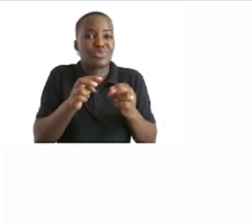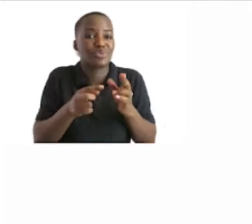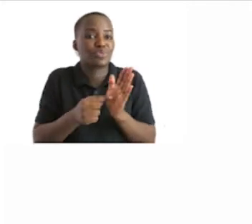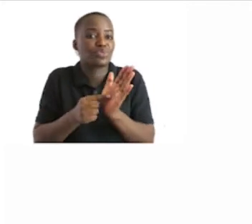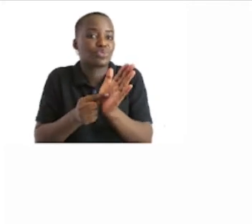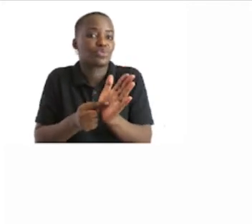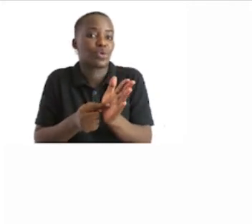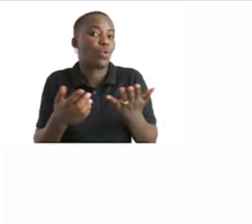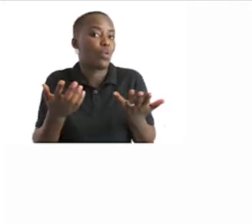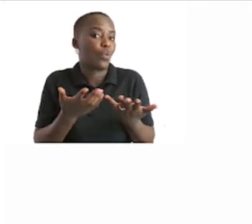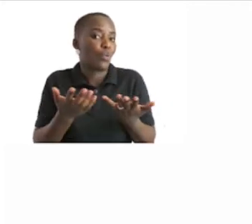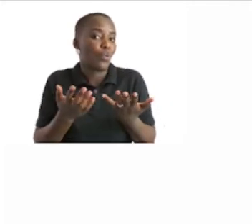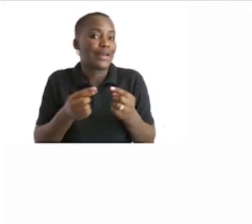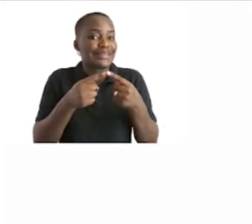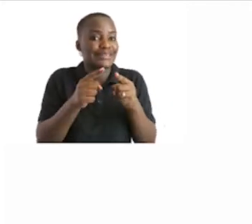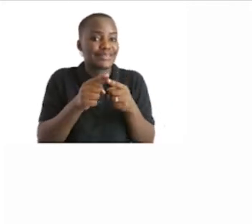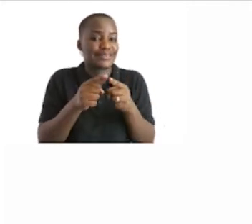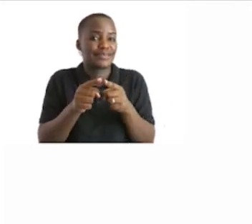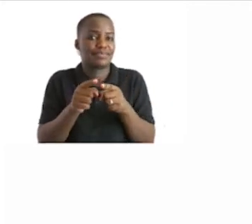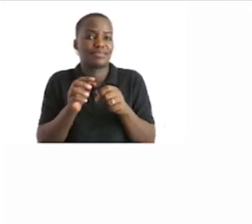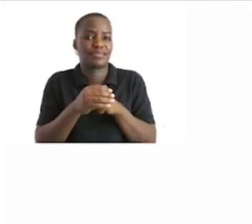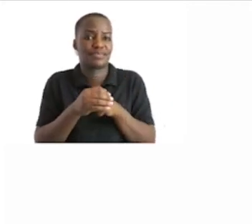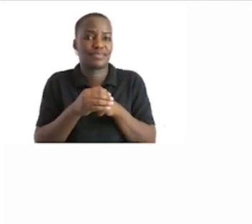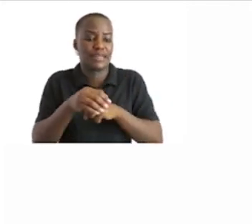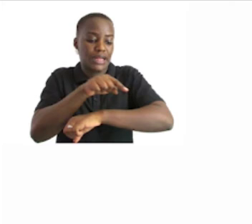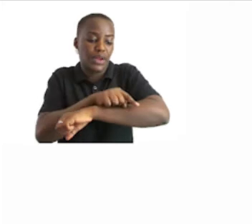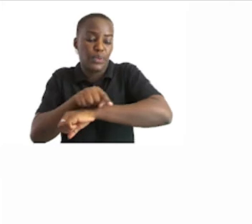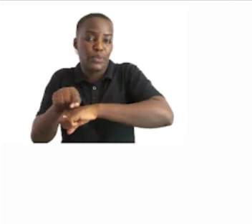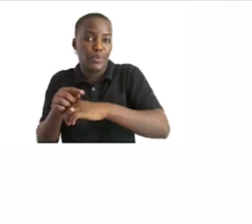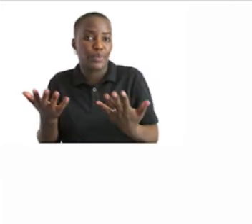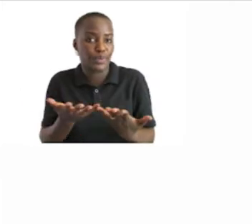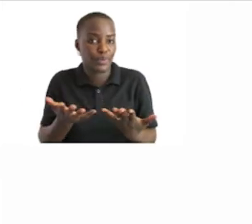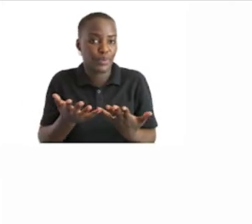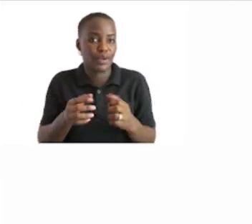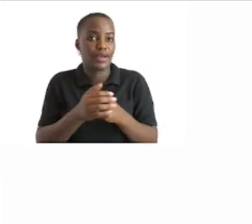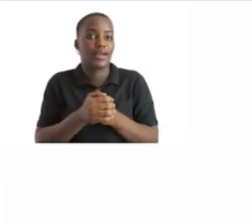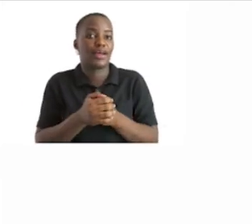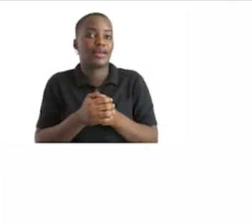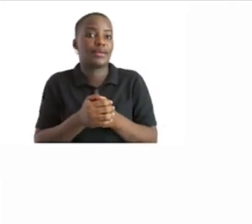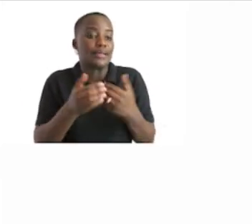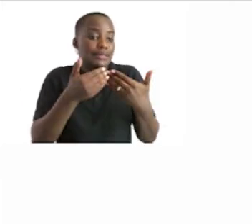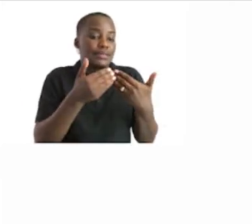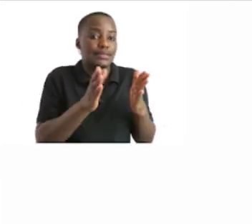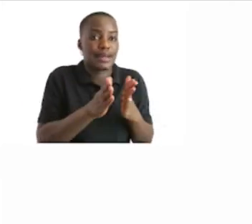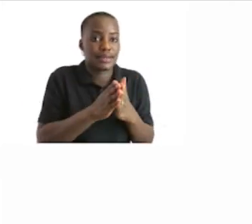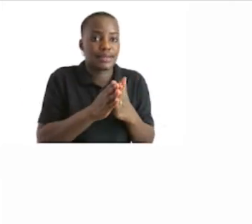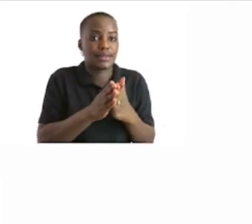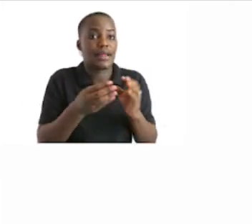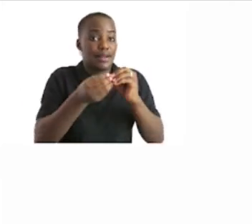books. This one, you are going to start with a starting line for number